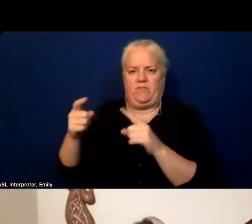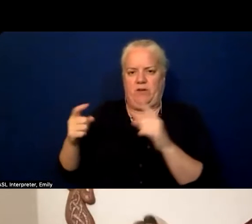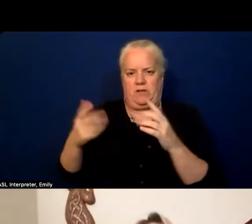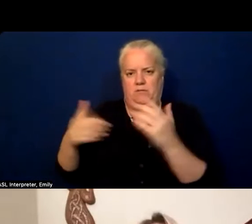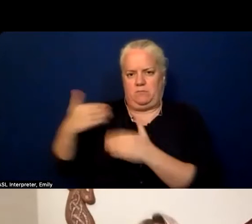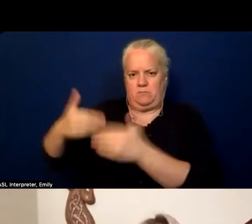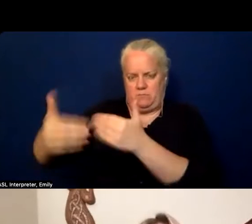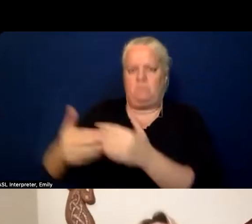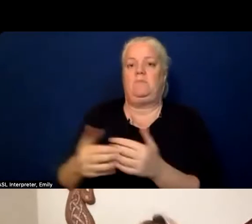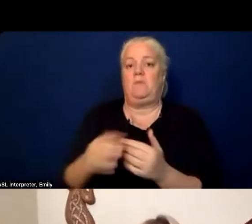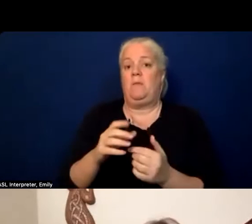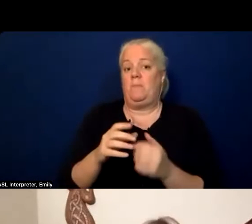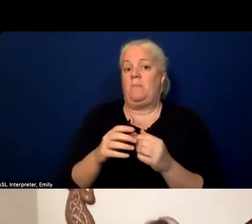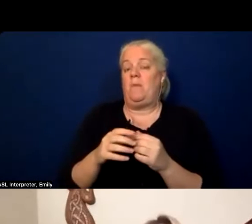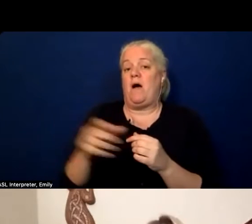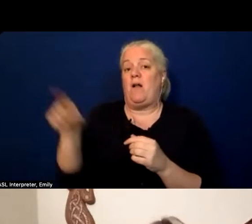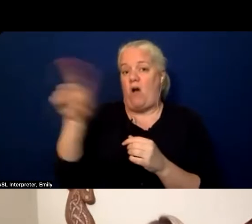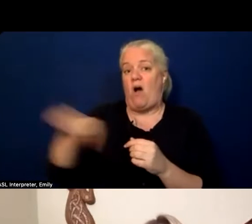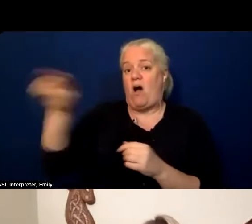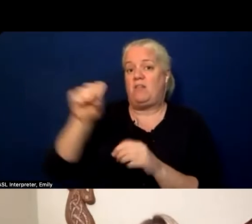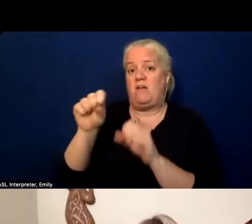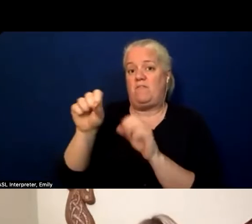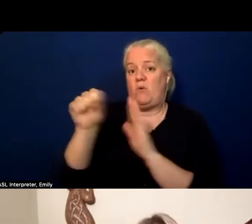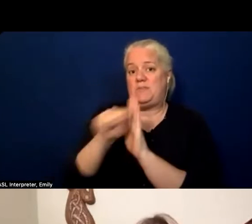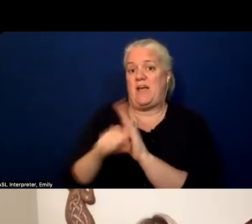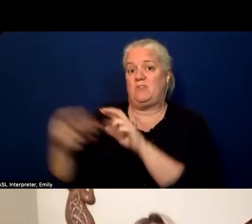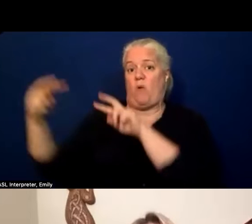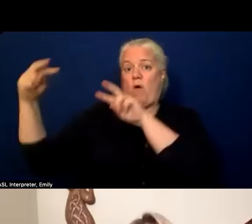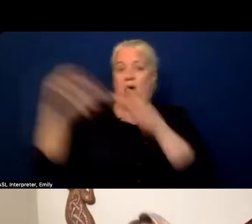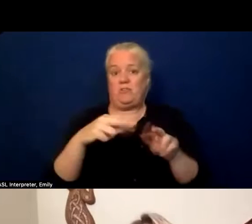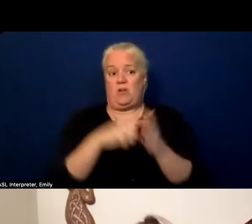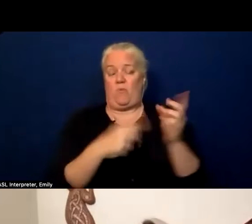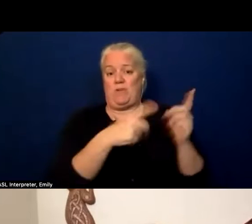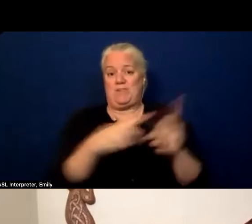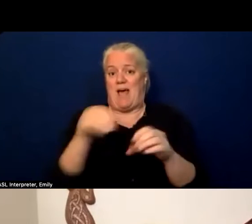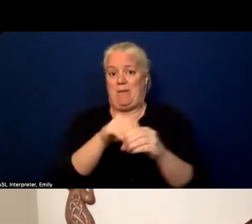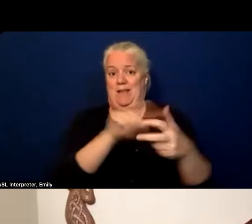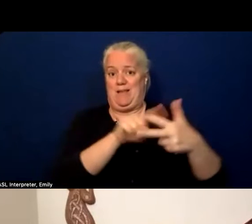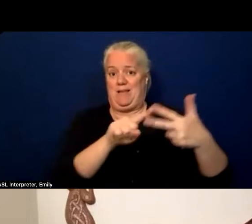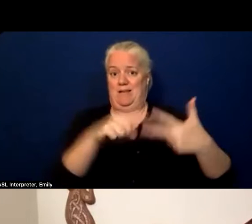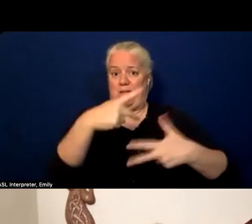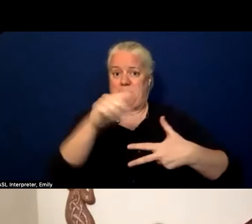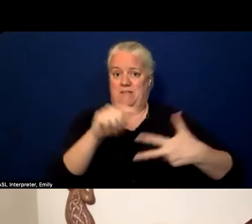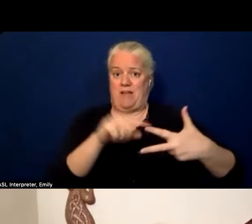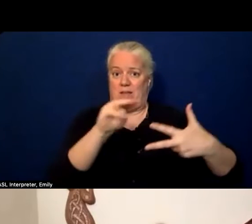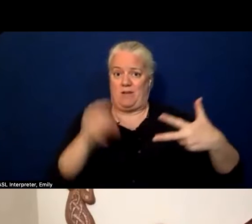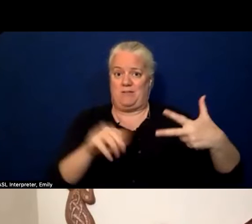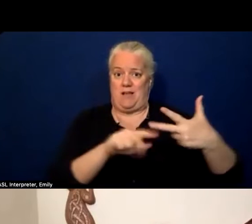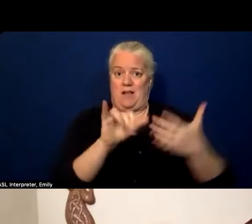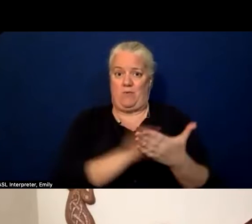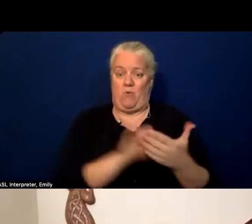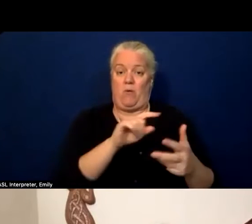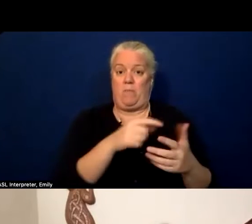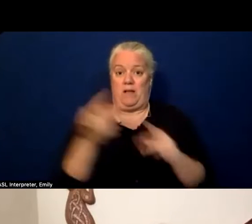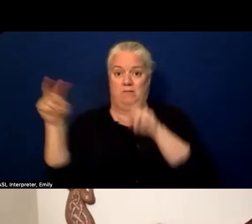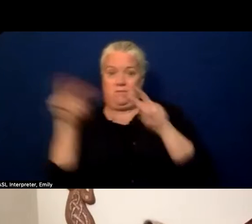them are watching what is happening in Pennsylvania, Montana, and now New York, because what happens in these 3 Green